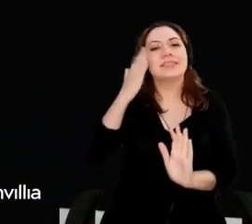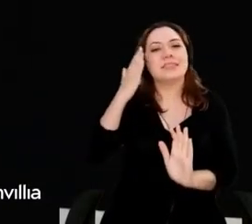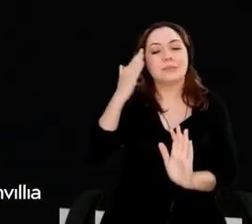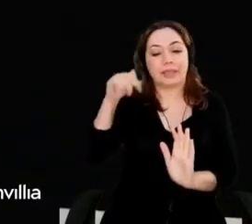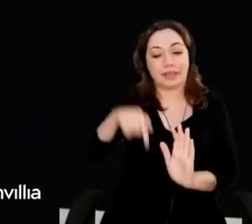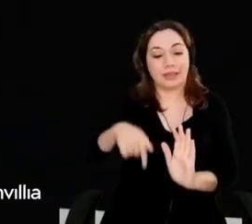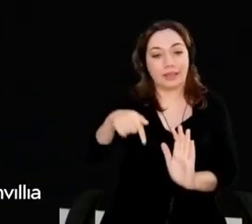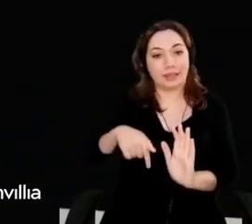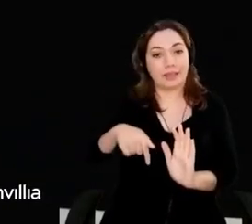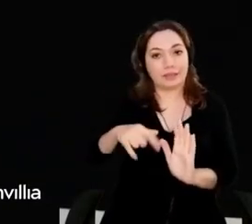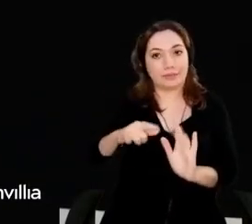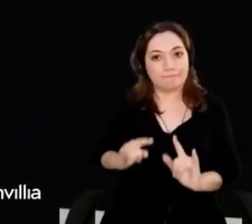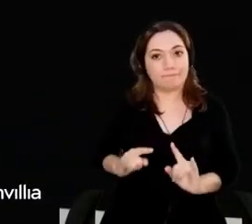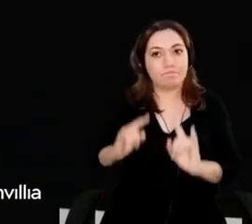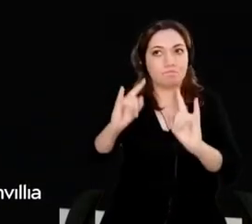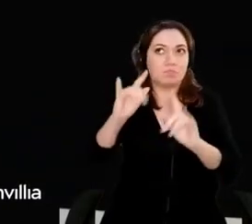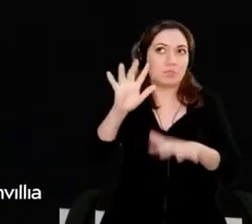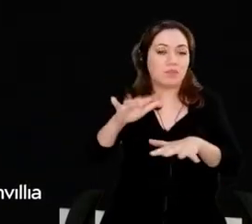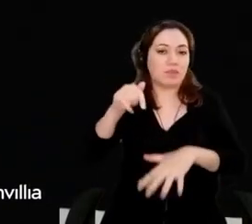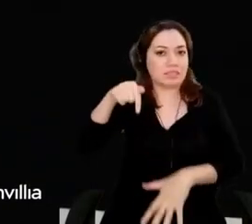on this stage, well,